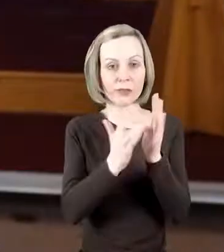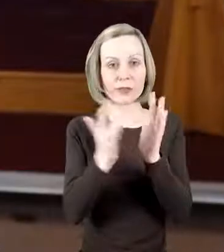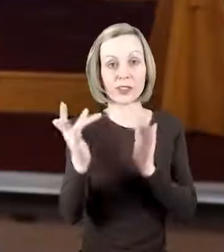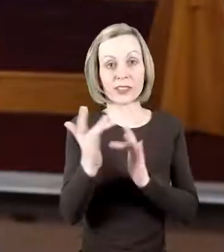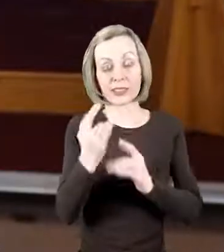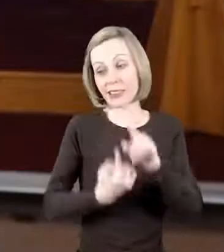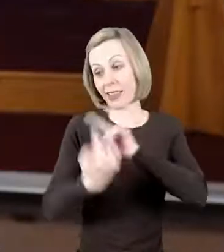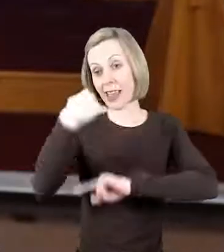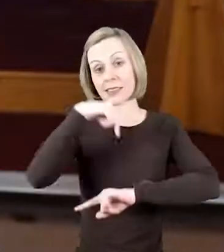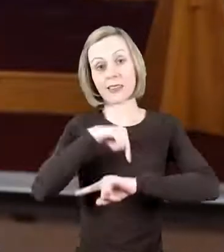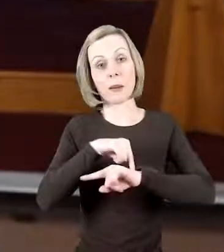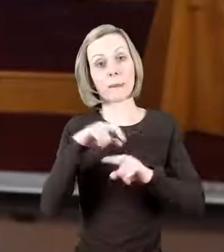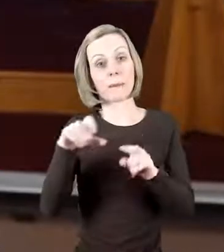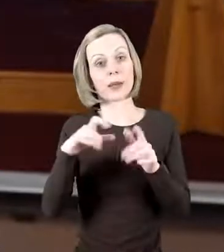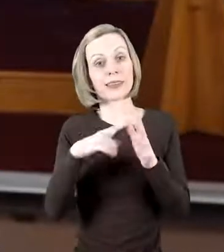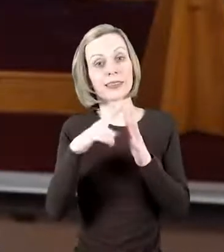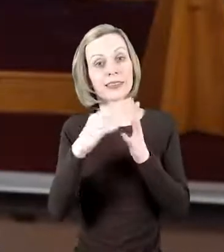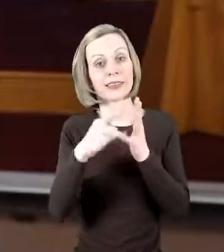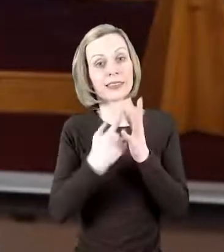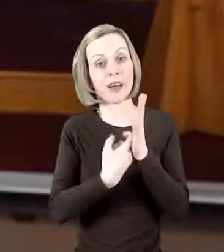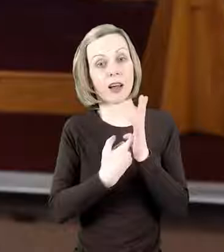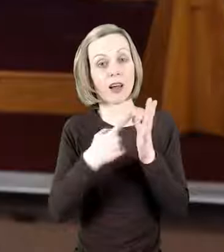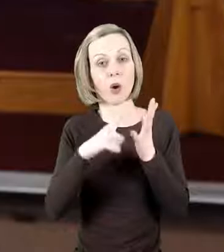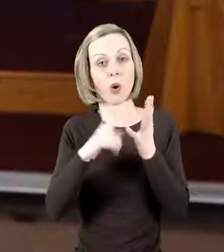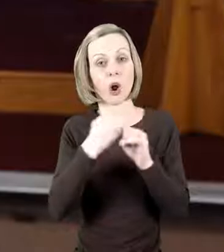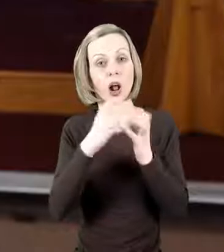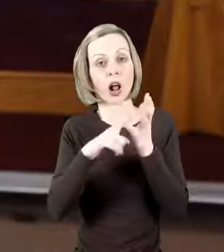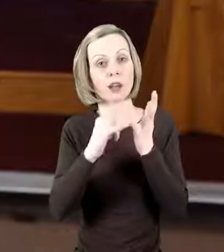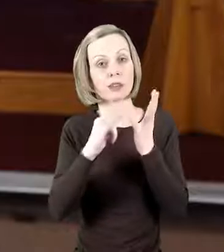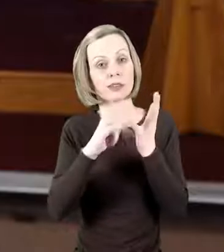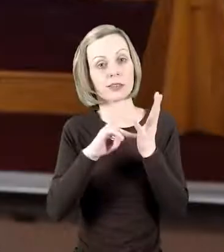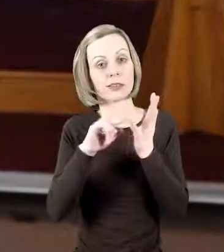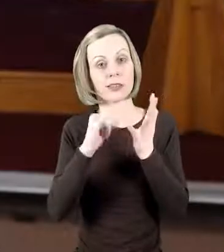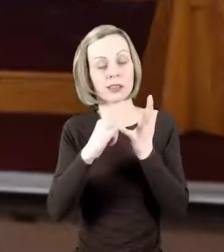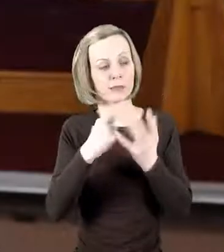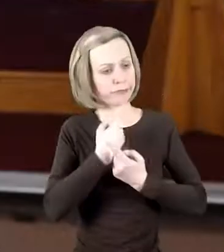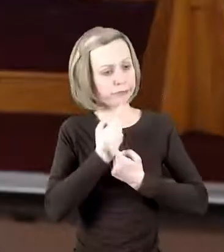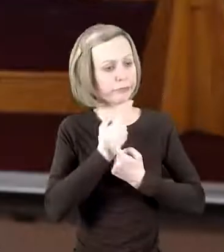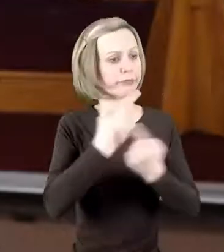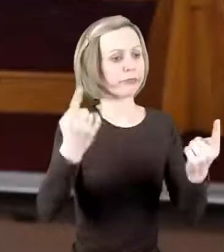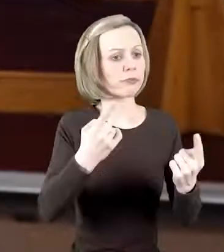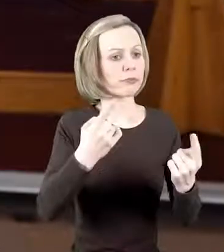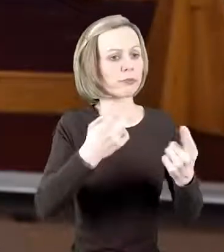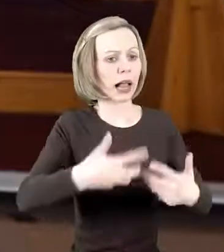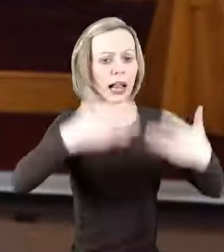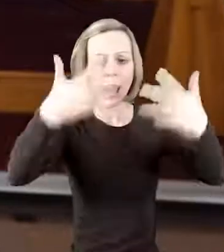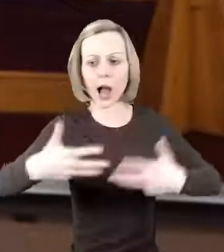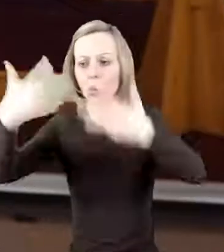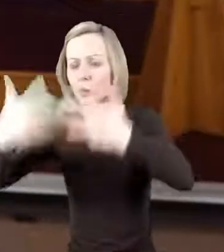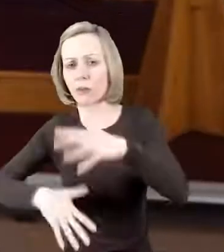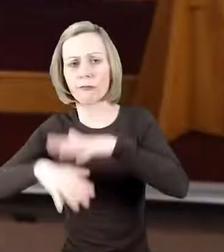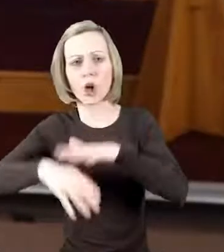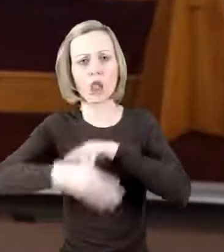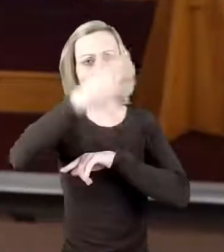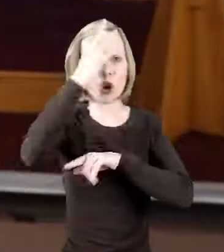In those days, Caesar Augustus issued a decree that a census should be taken of the entire Roman world. This